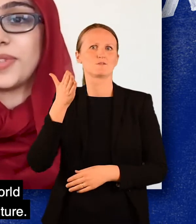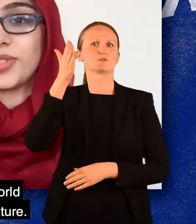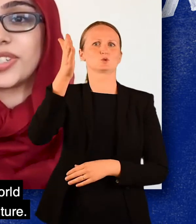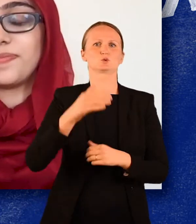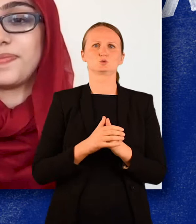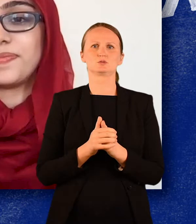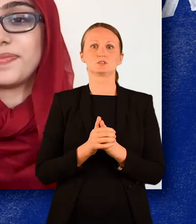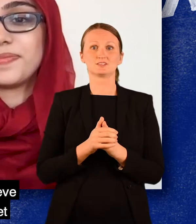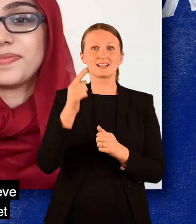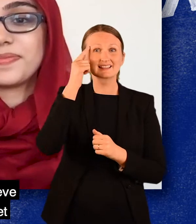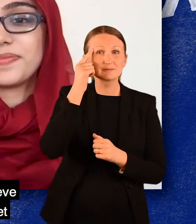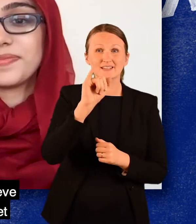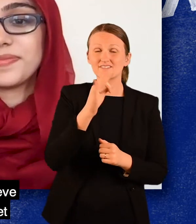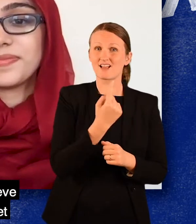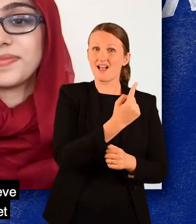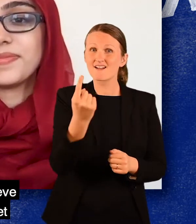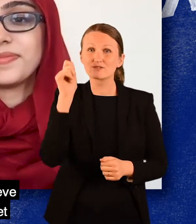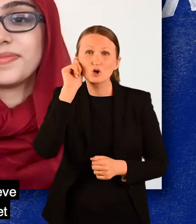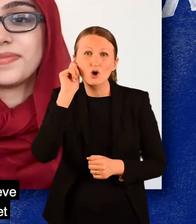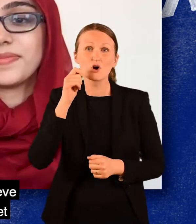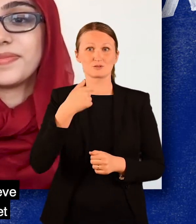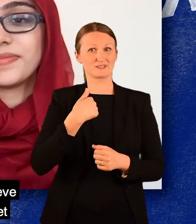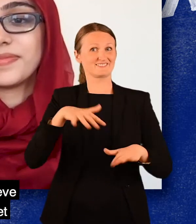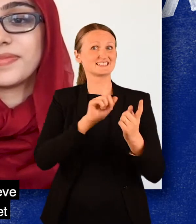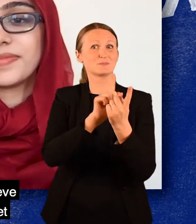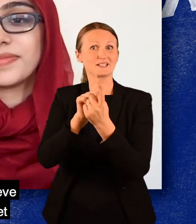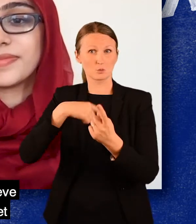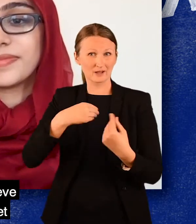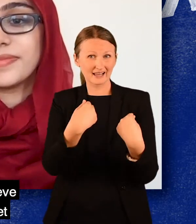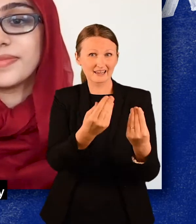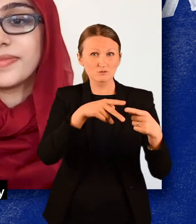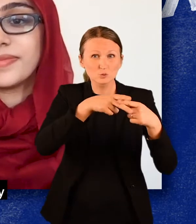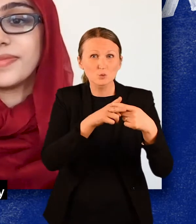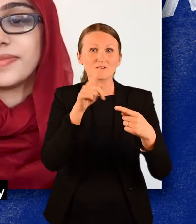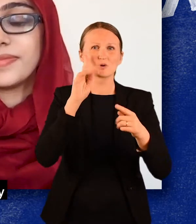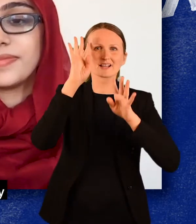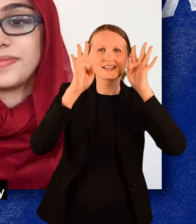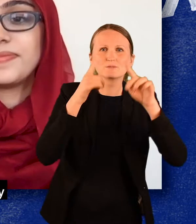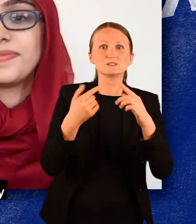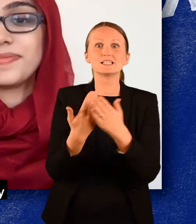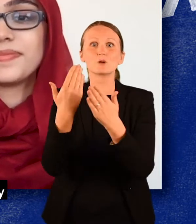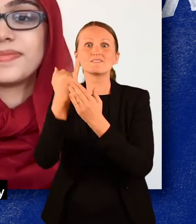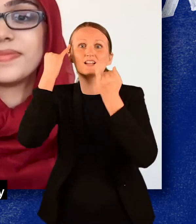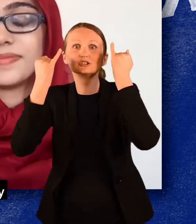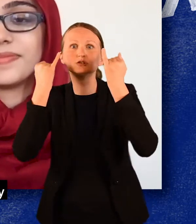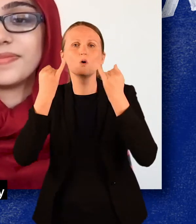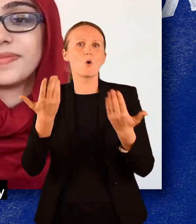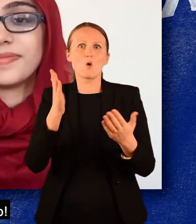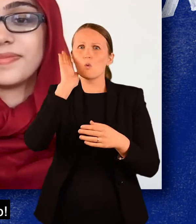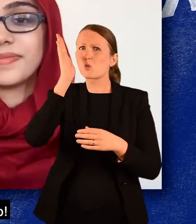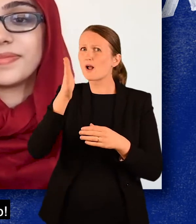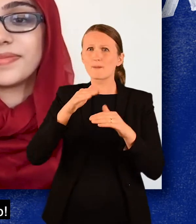for the future. Think about what we could achieve if every girl like the ones we met had the tools to think creatively and to